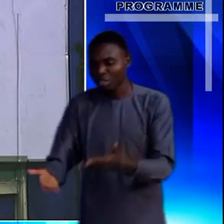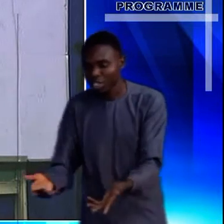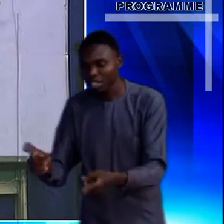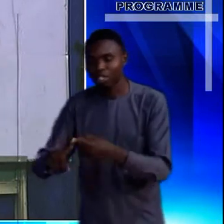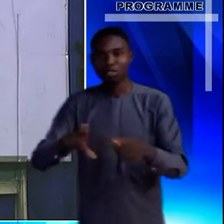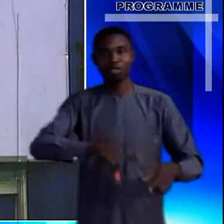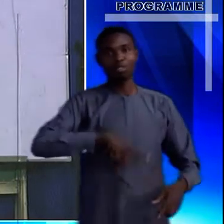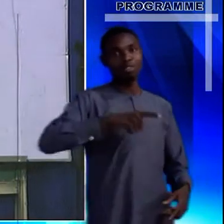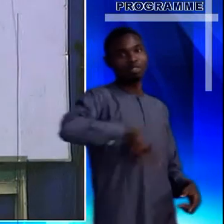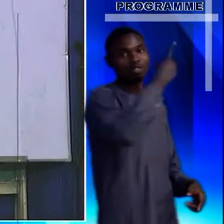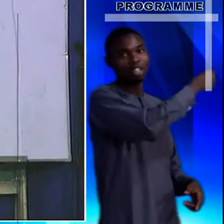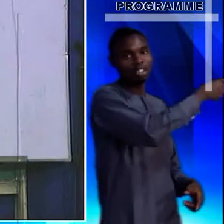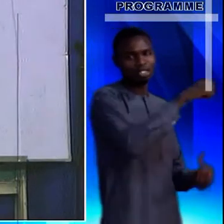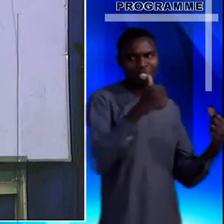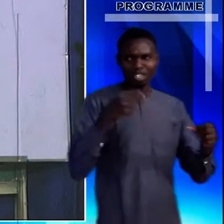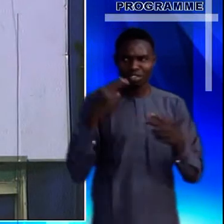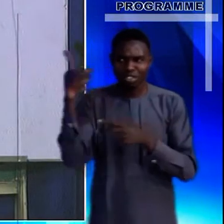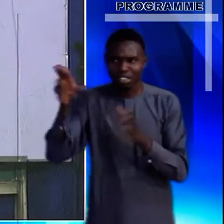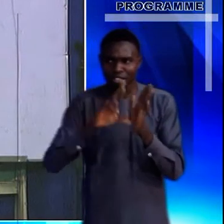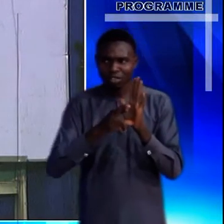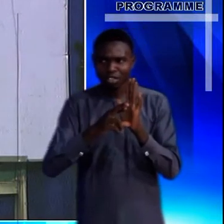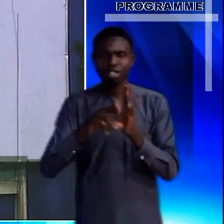meter to measure this wide length?